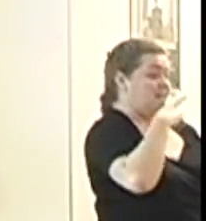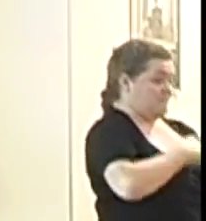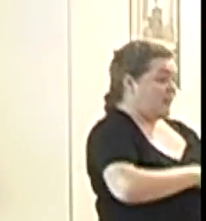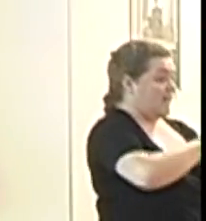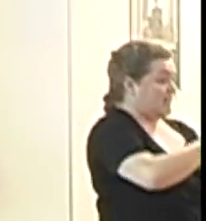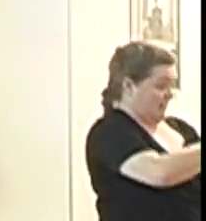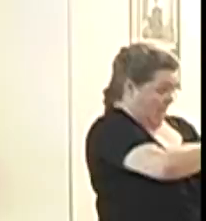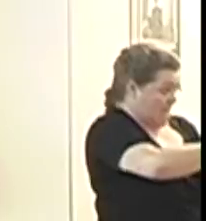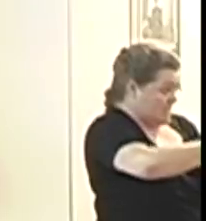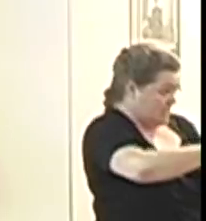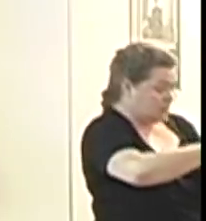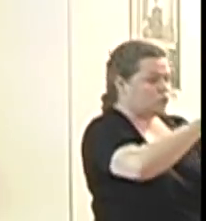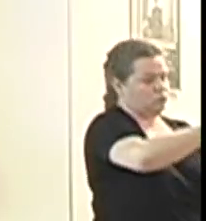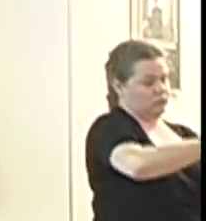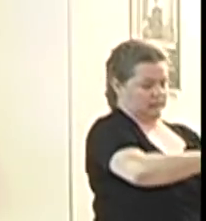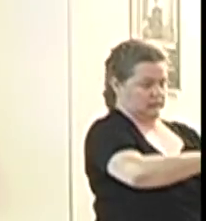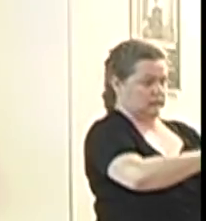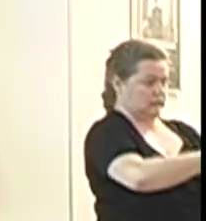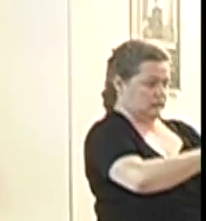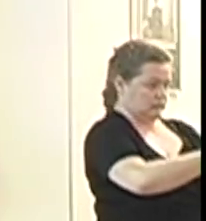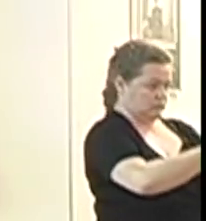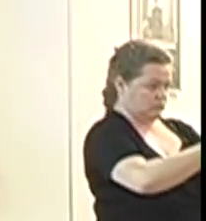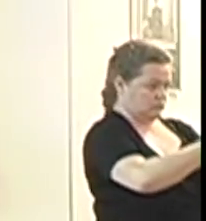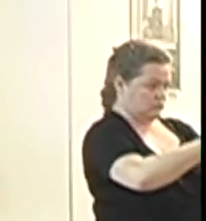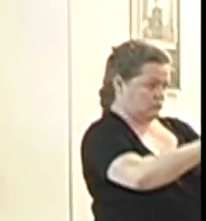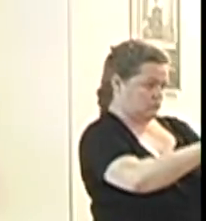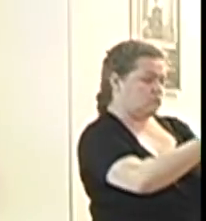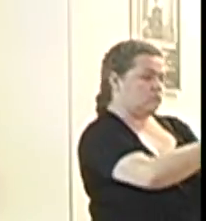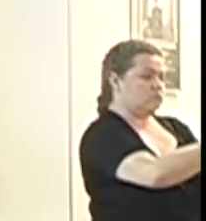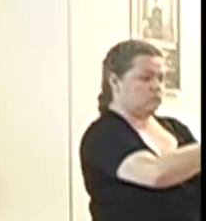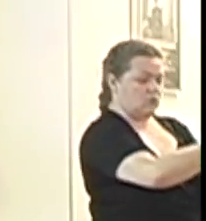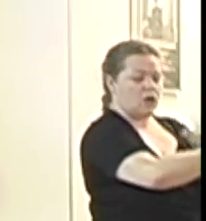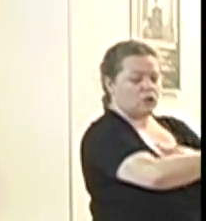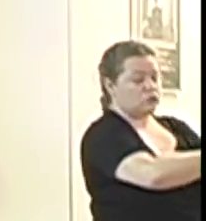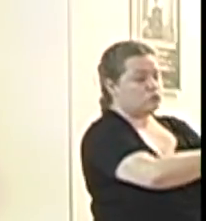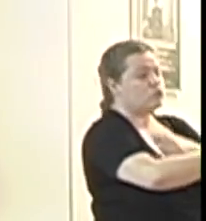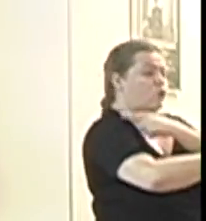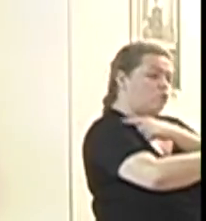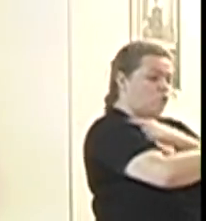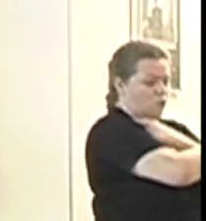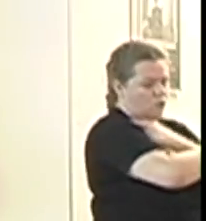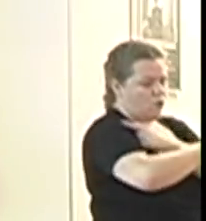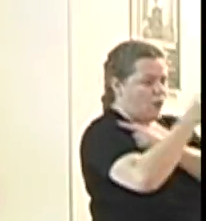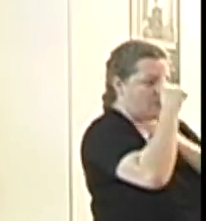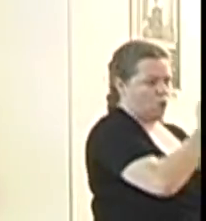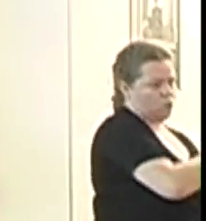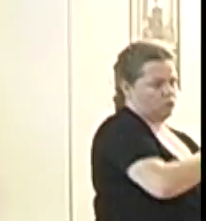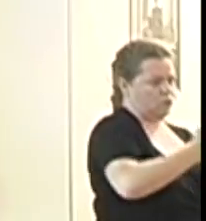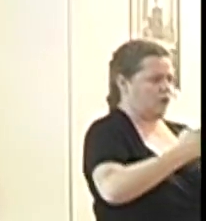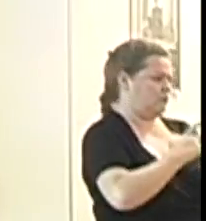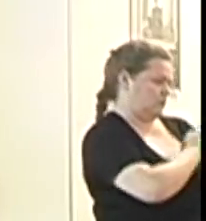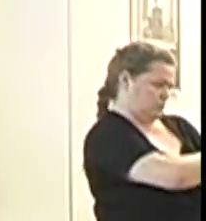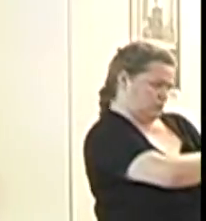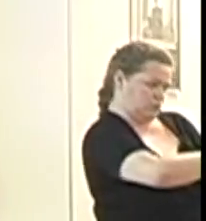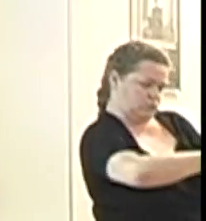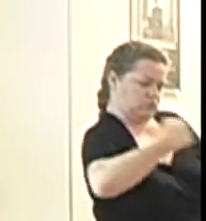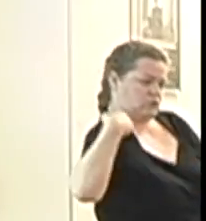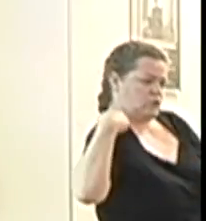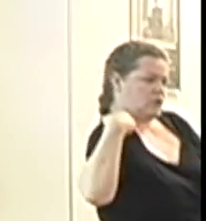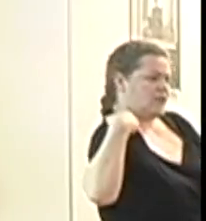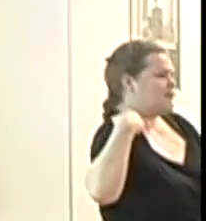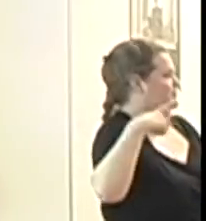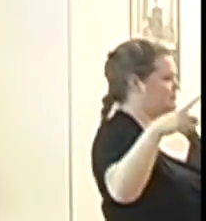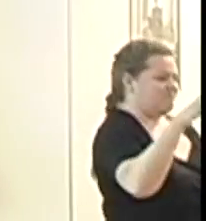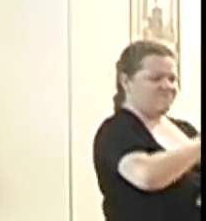movements of the wrists and fingers. You use the shoulder to drive the hand across the page. Kids early in writing may hold the